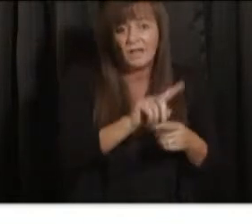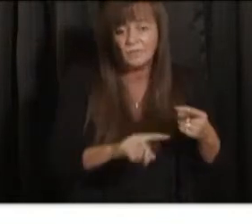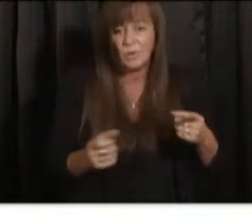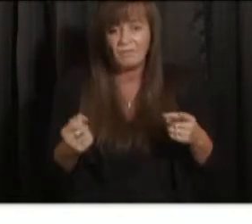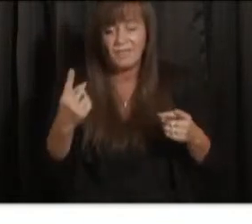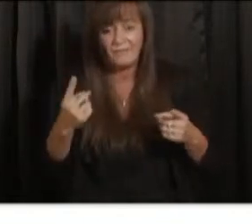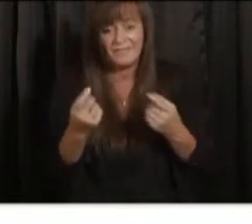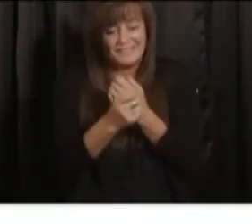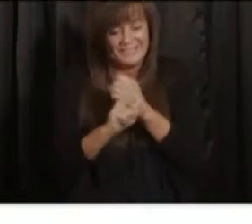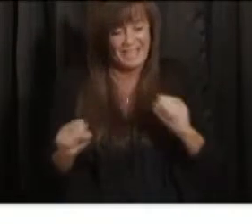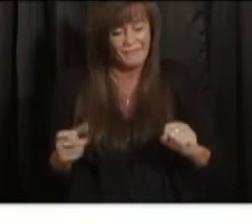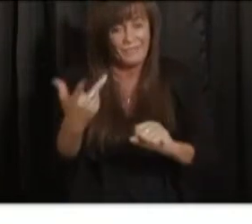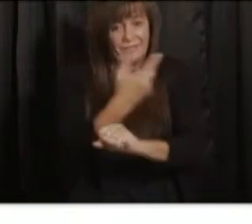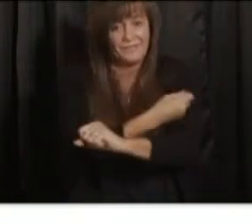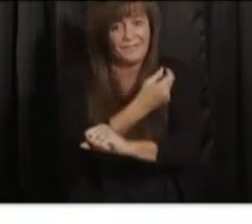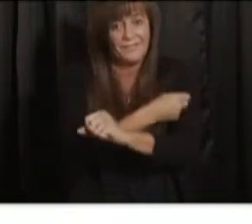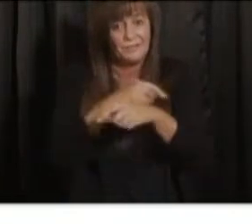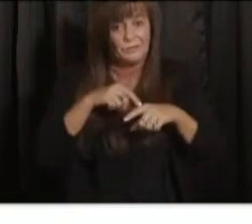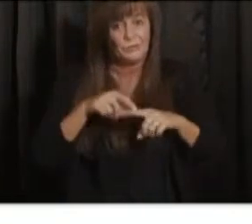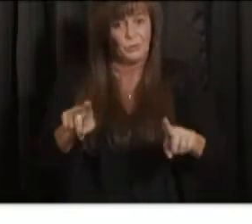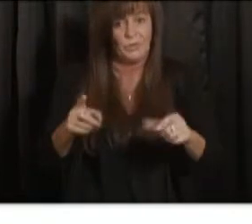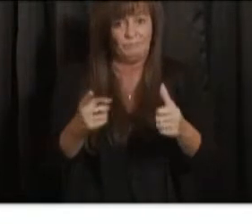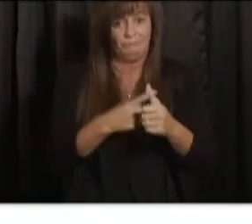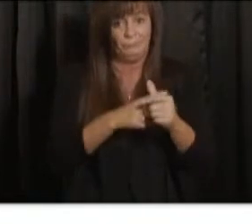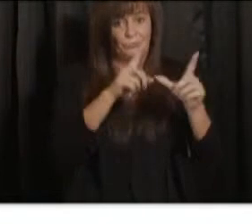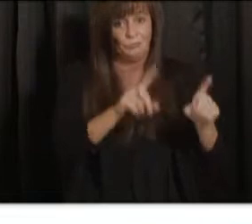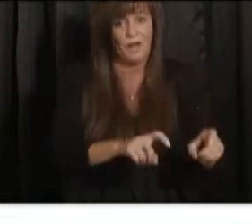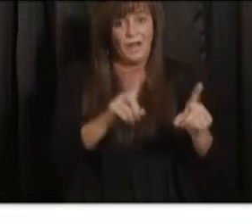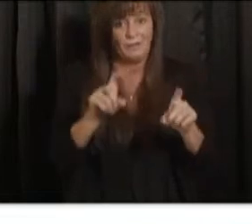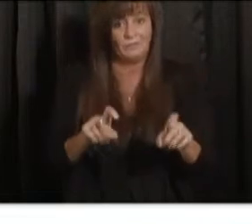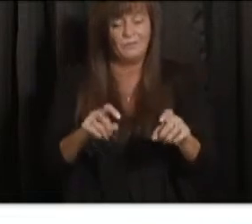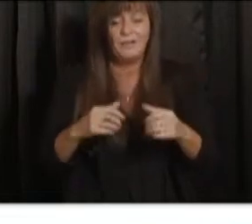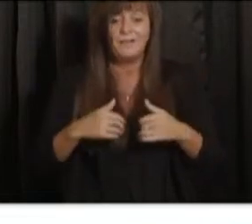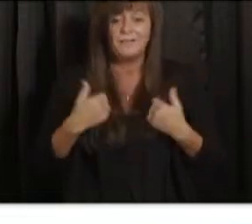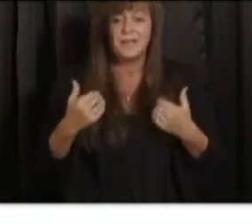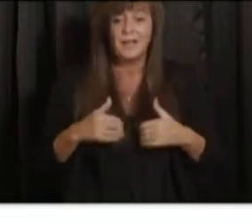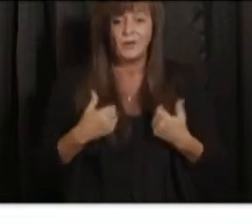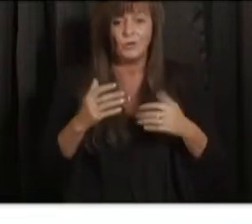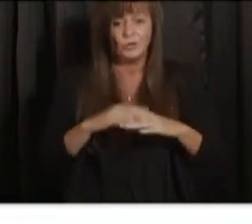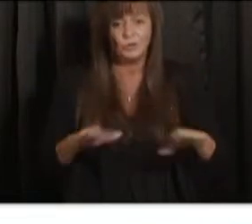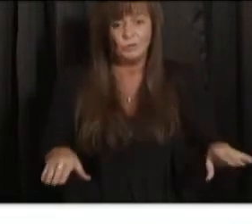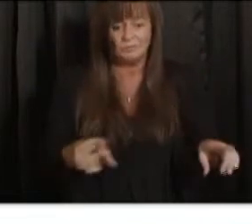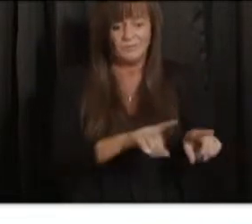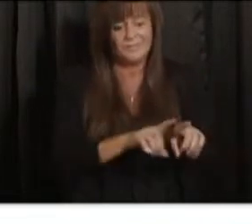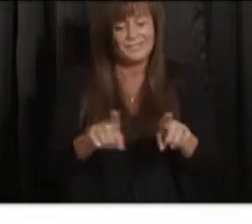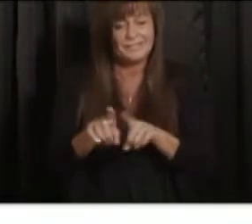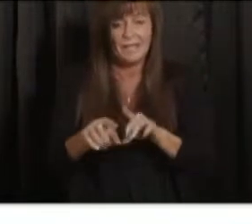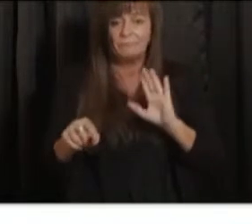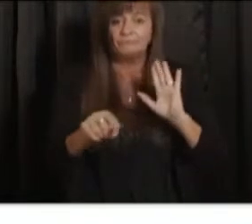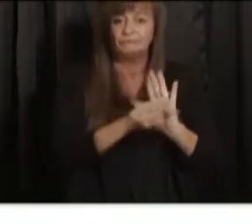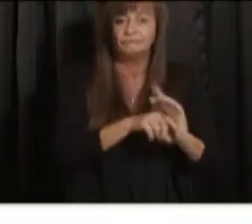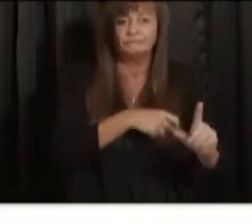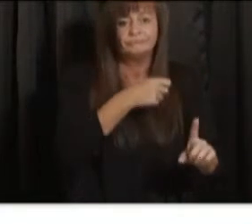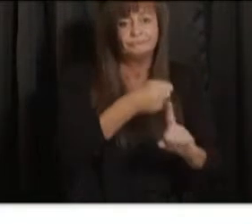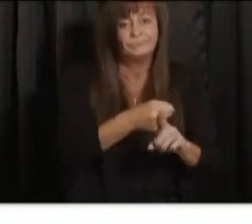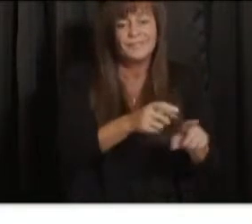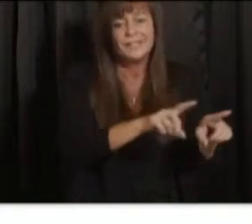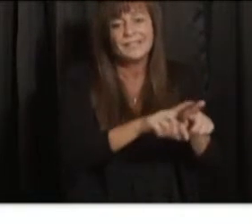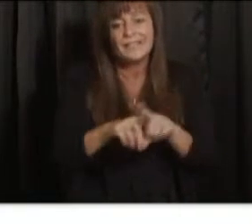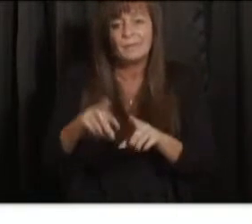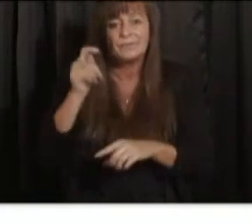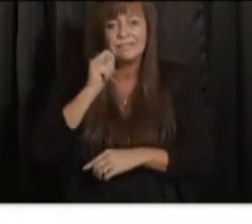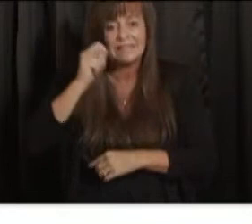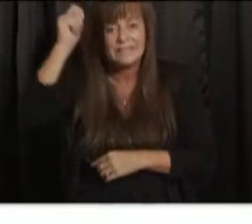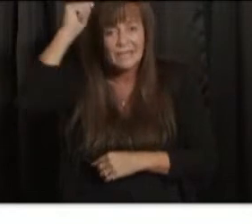a vaccine in the clinical trial. Younger children had about the same side effects as teens and adults, including